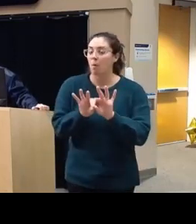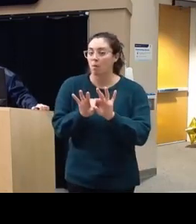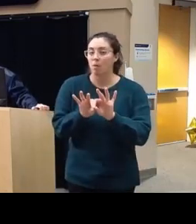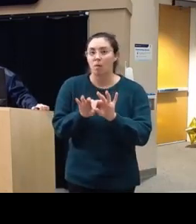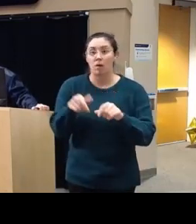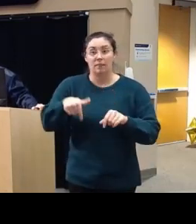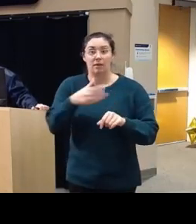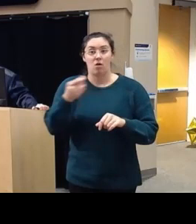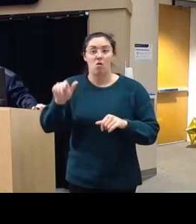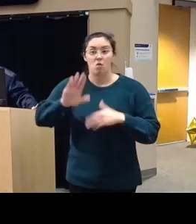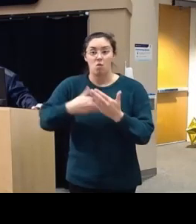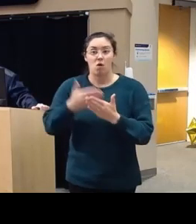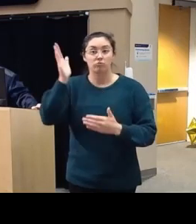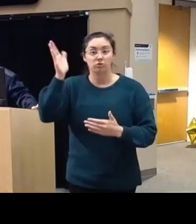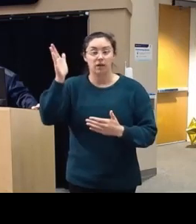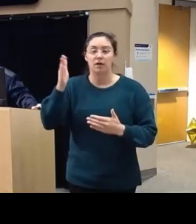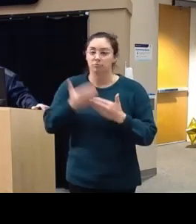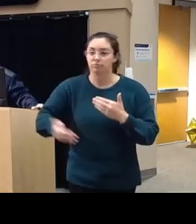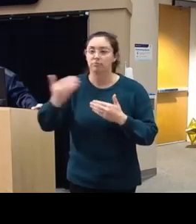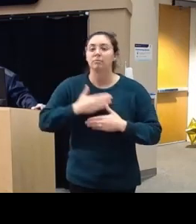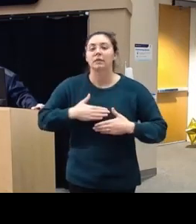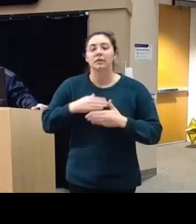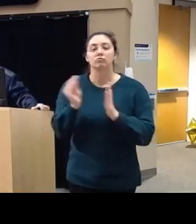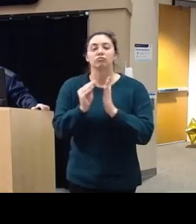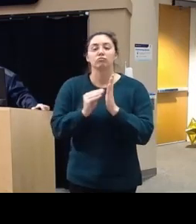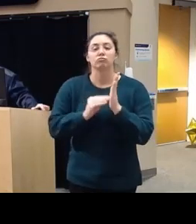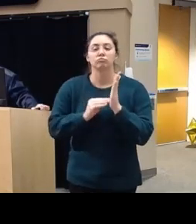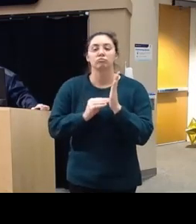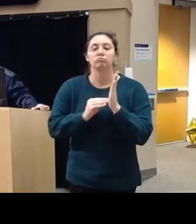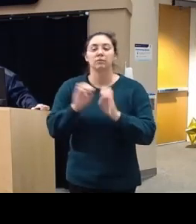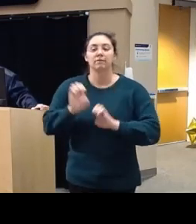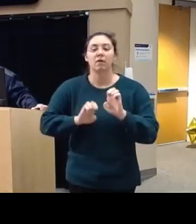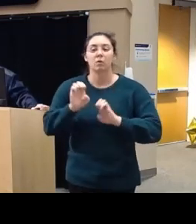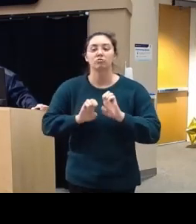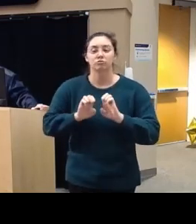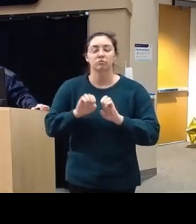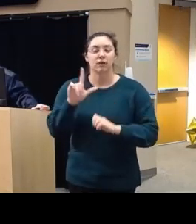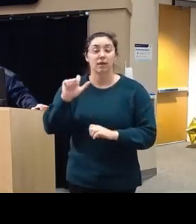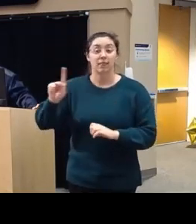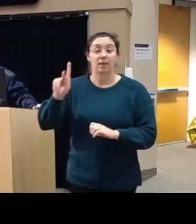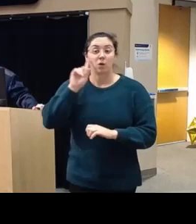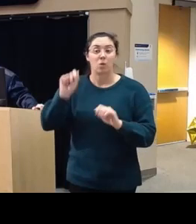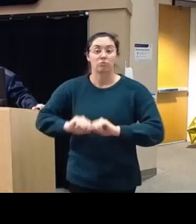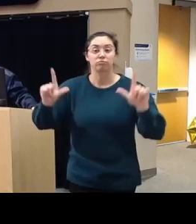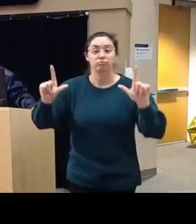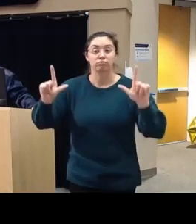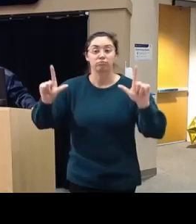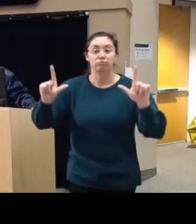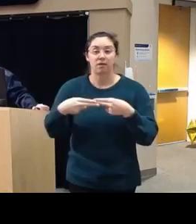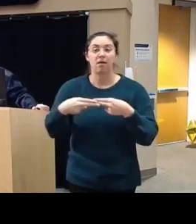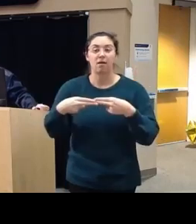all presentations that you complete the evaluation at the end. There'll be a link that comes up on a